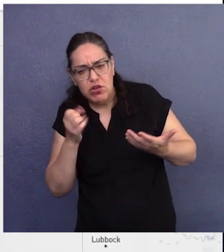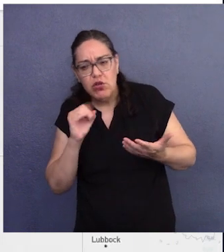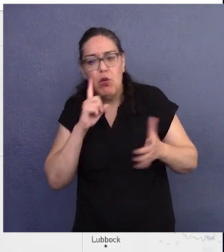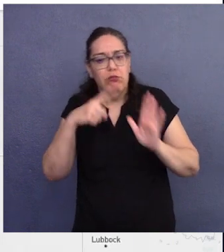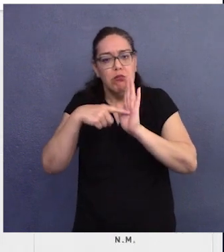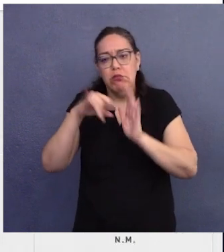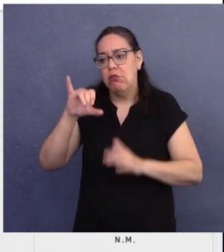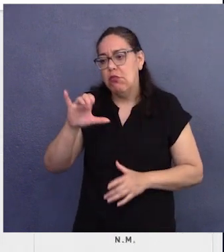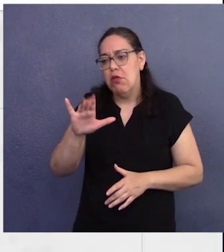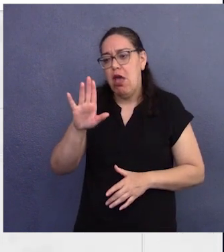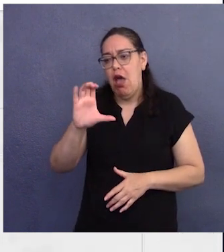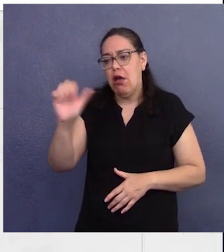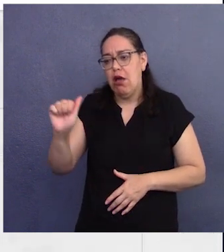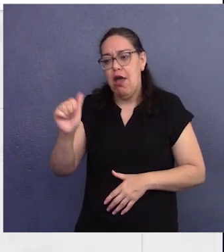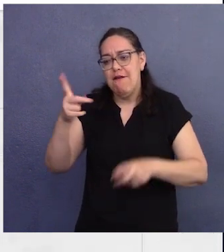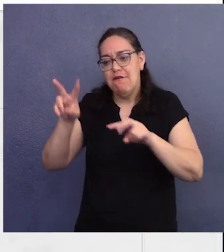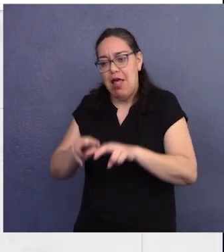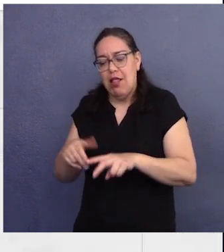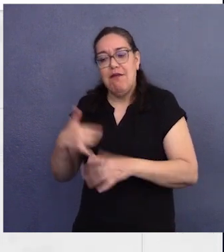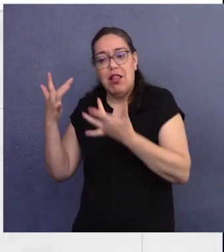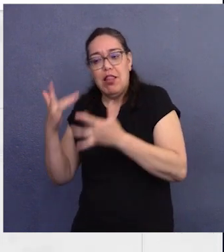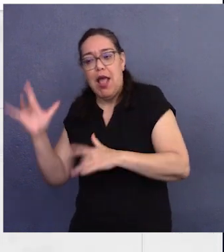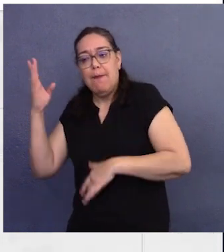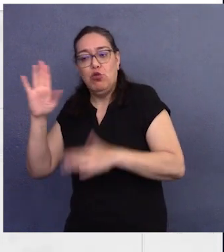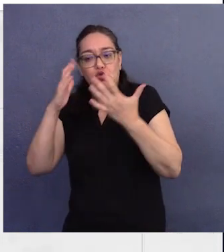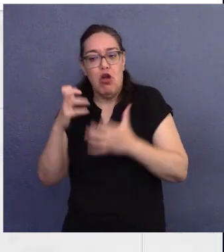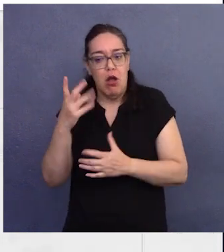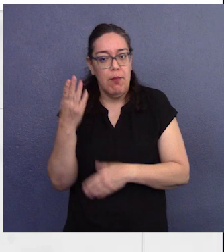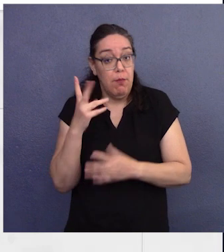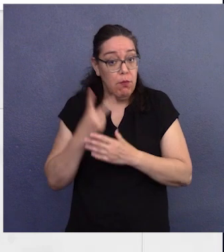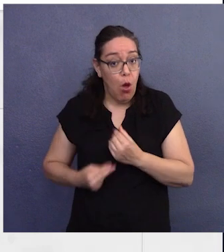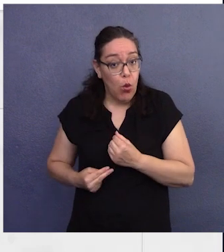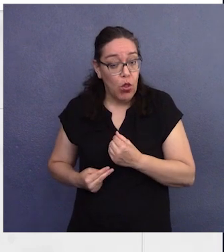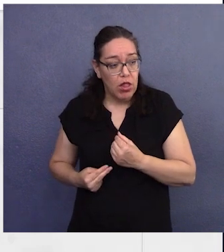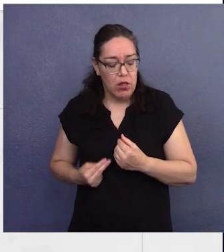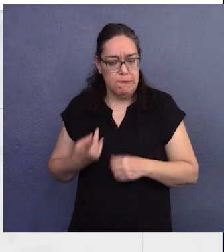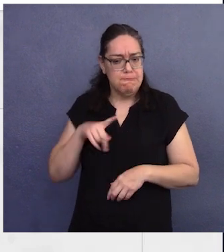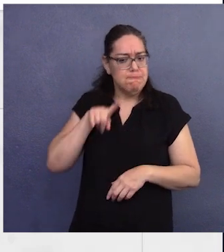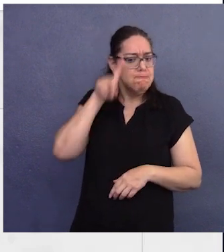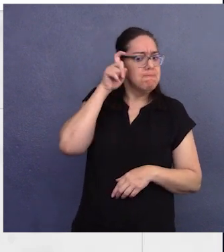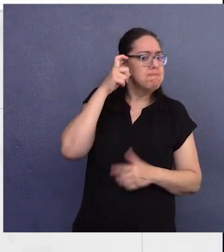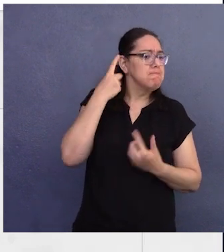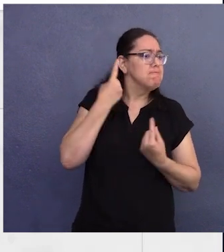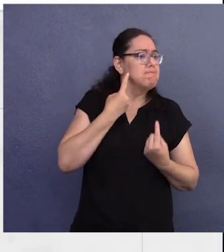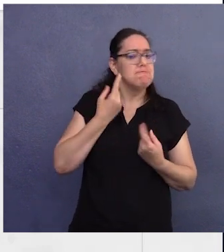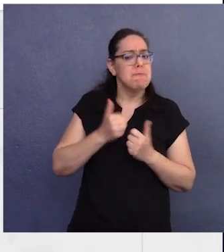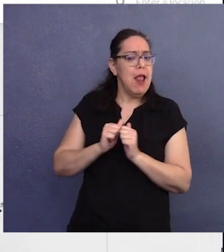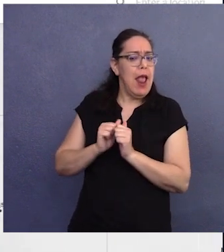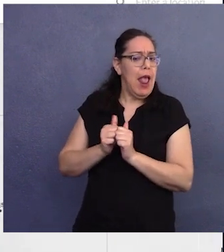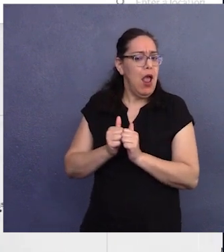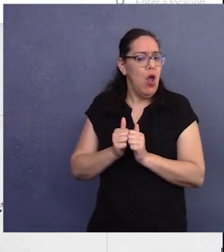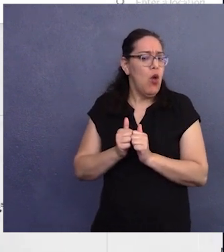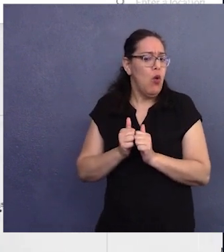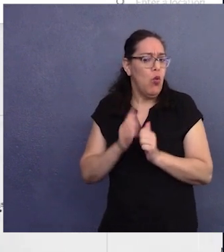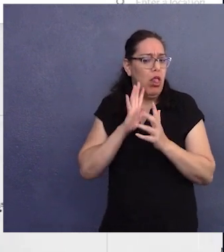Valley has a light blue and a dark blue. And I'm wondering how that plays out